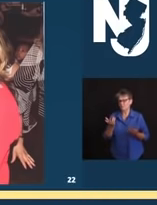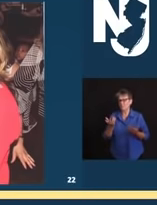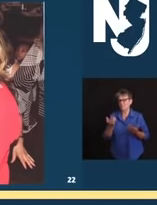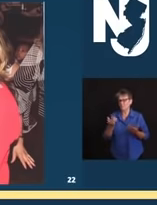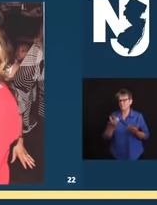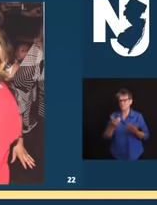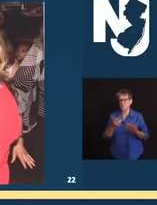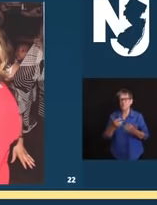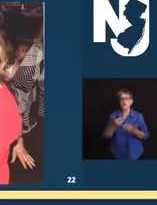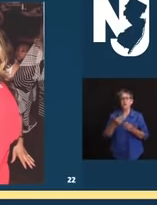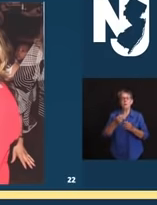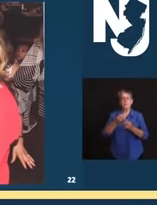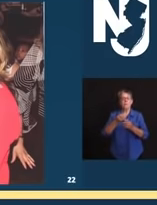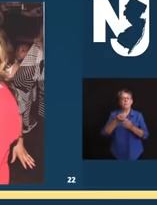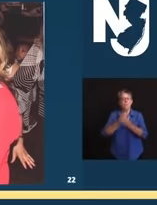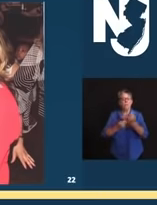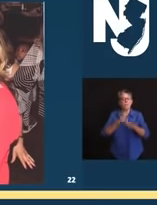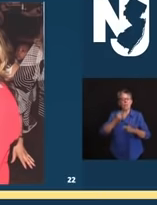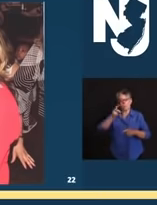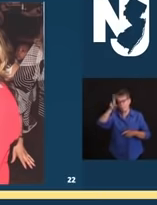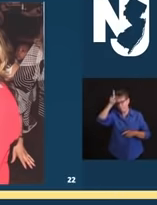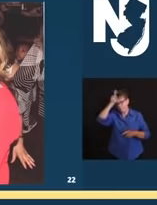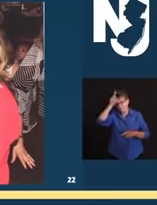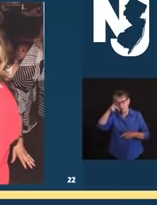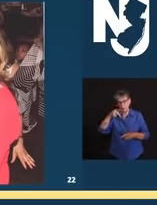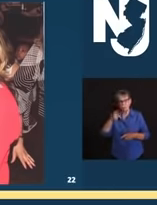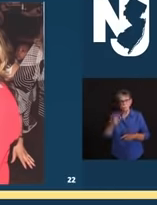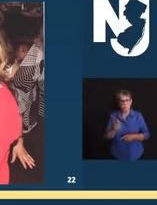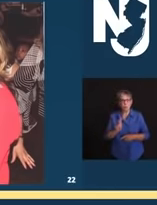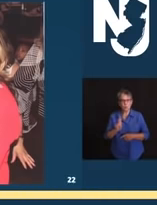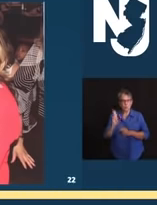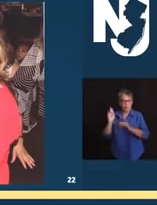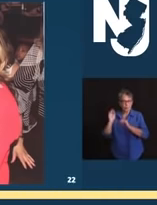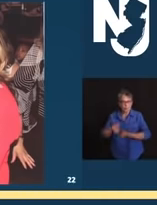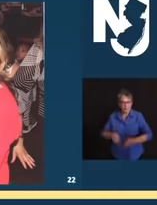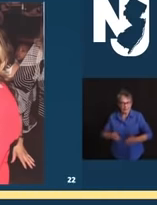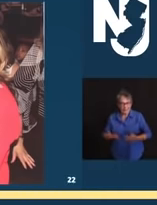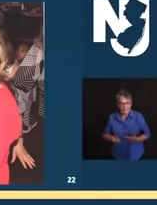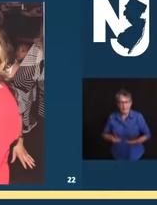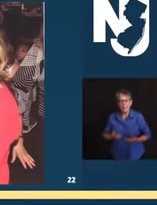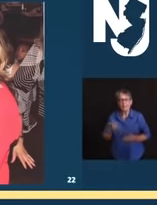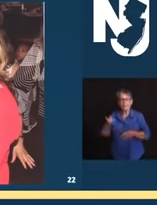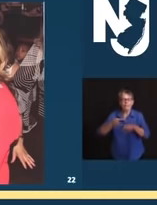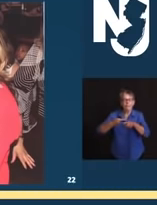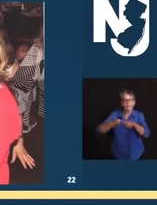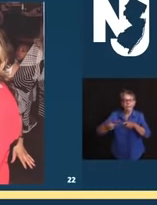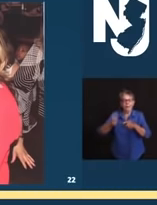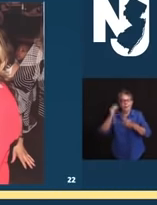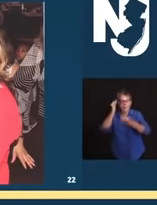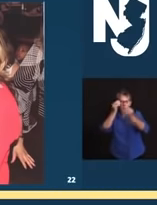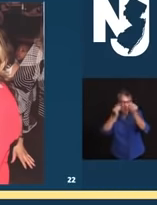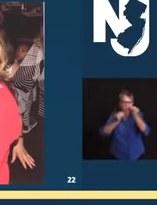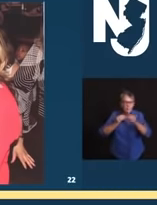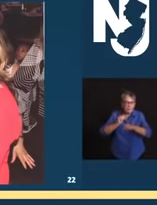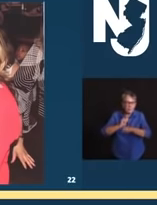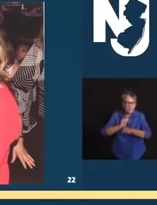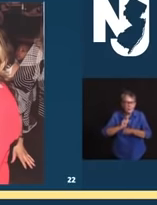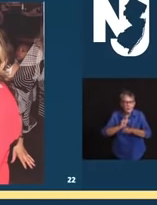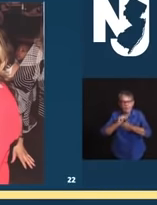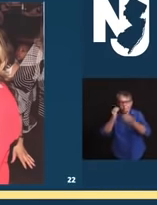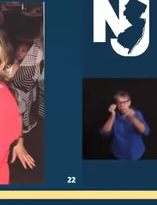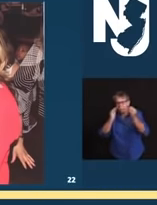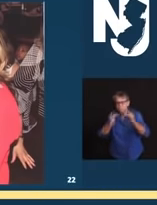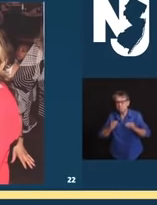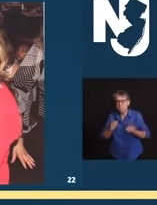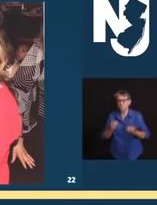as young children. They both had careers as cosmetologists, and both would be lost to COVID-19. Elena is